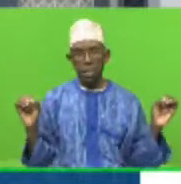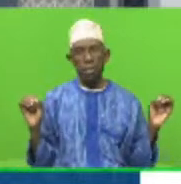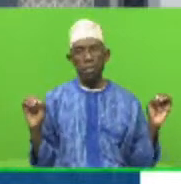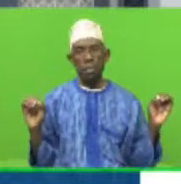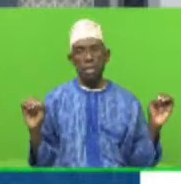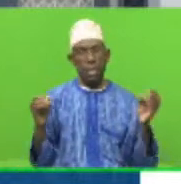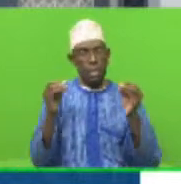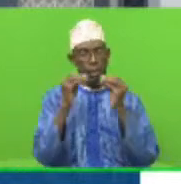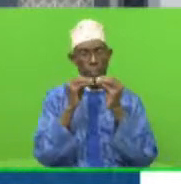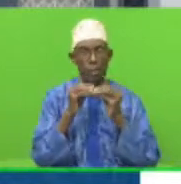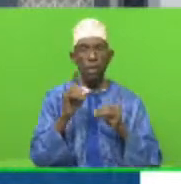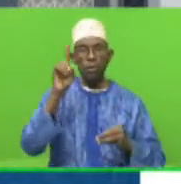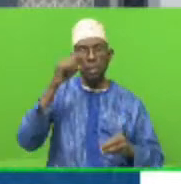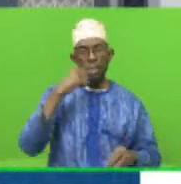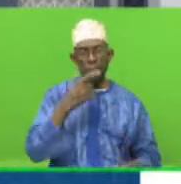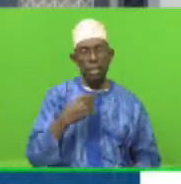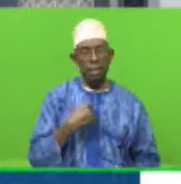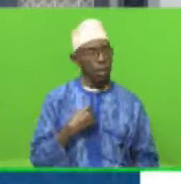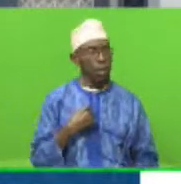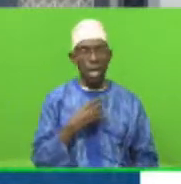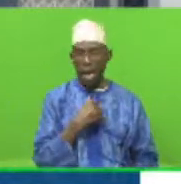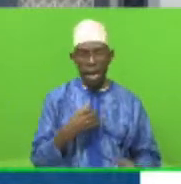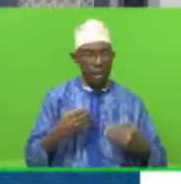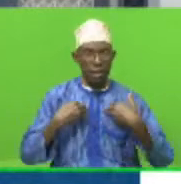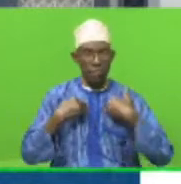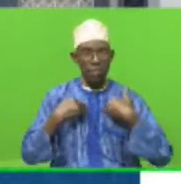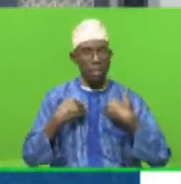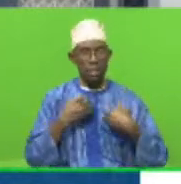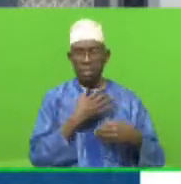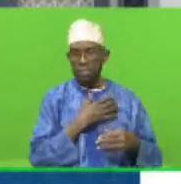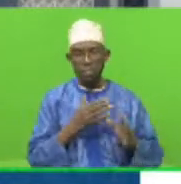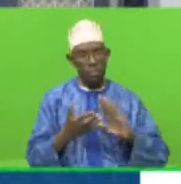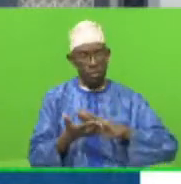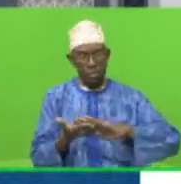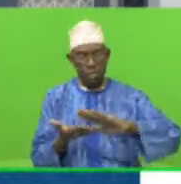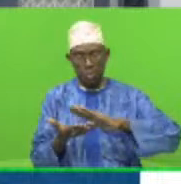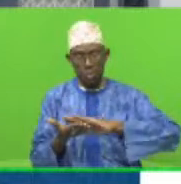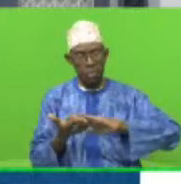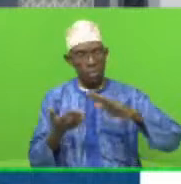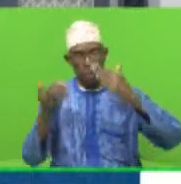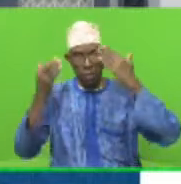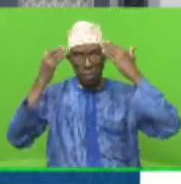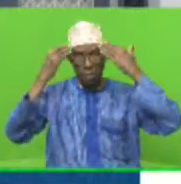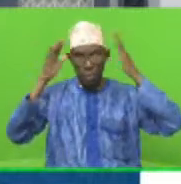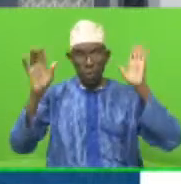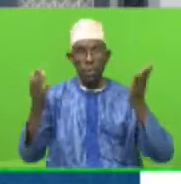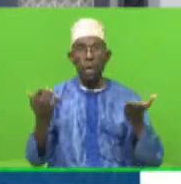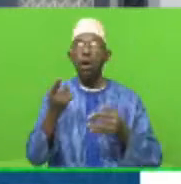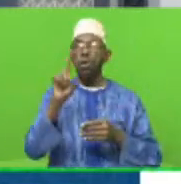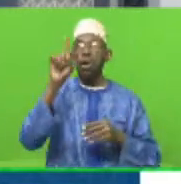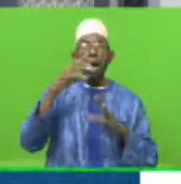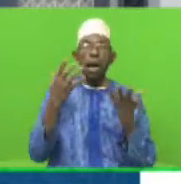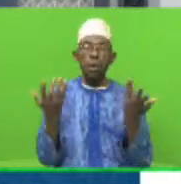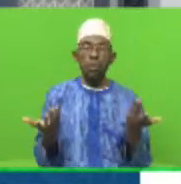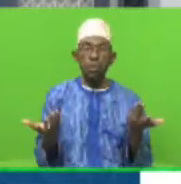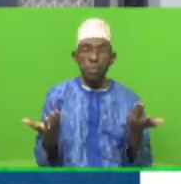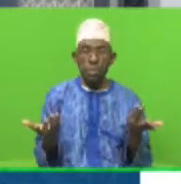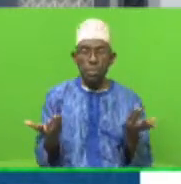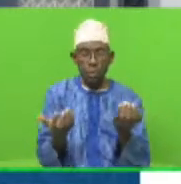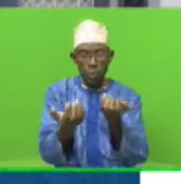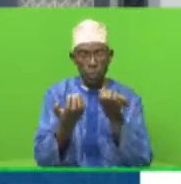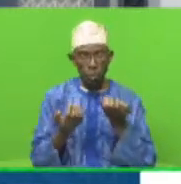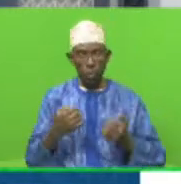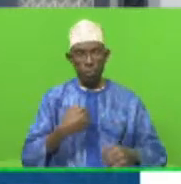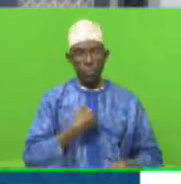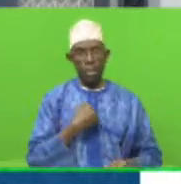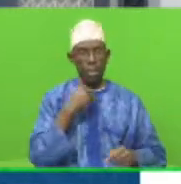When you meet Allah subhanahu wa ta'ala, you would not have an excuse that you did not know what Allah subhanahu wa ta'ala wanted from